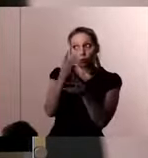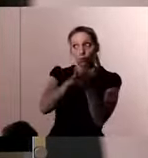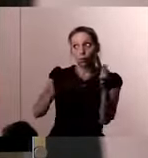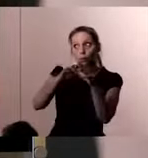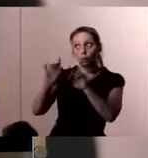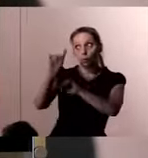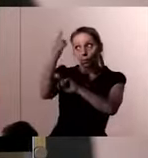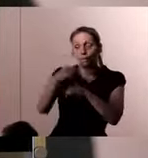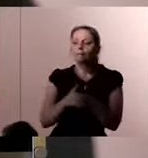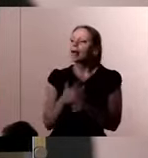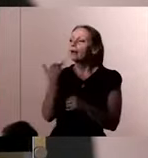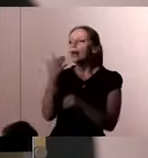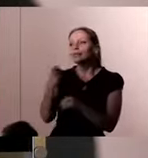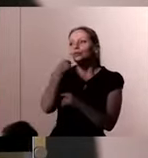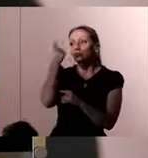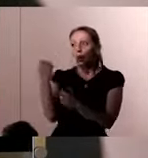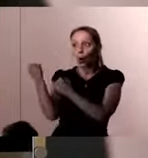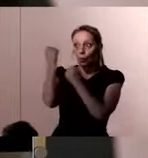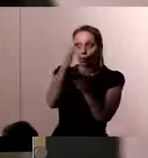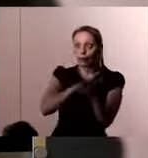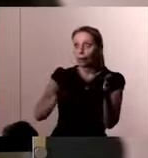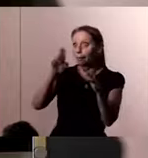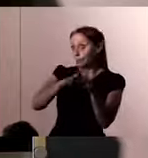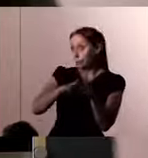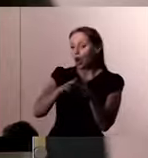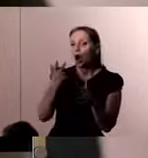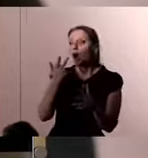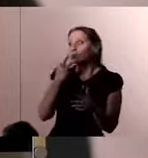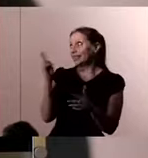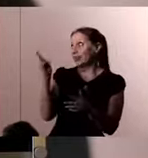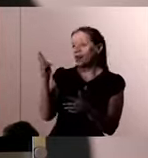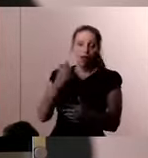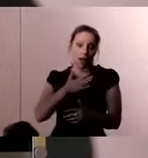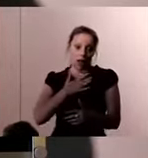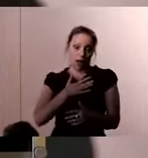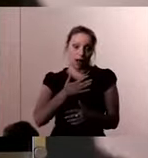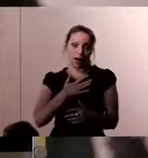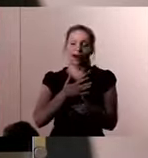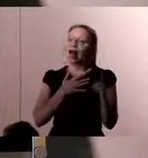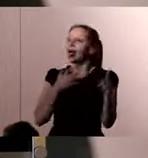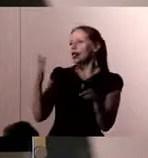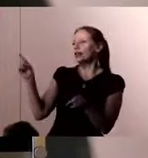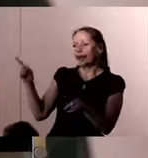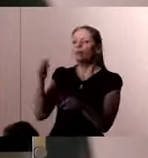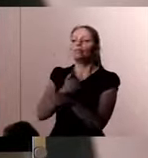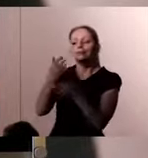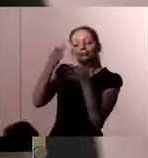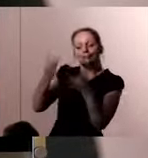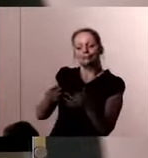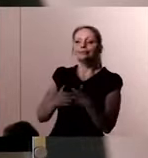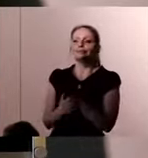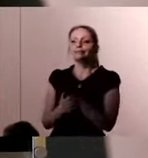parents. Maybe tomorrow we'll bring them here. If we like this place, we have to tell them. They make the decision.